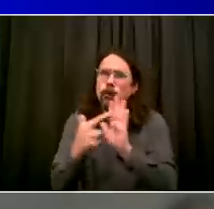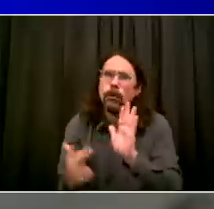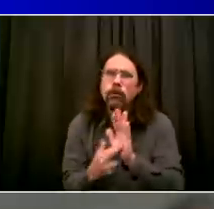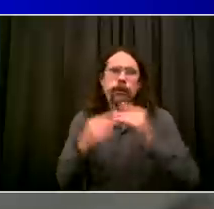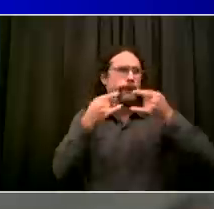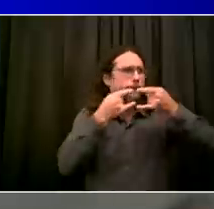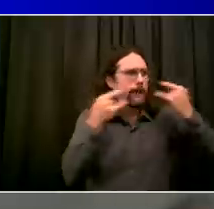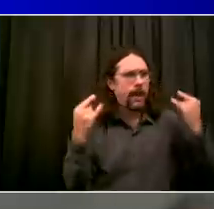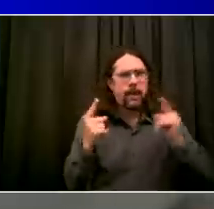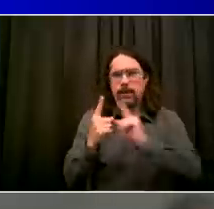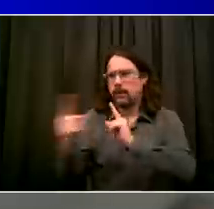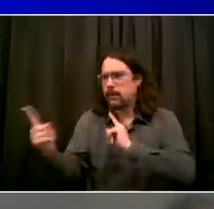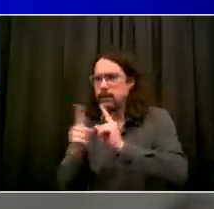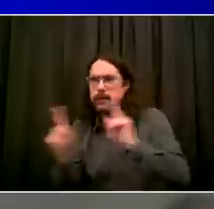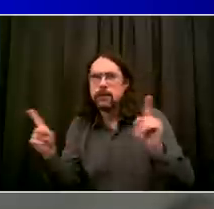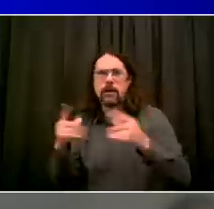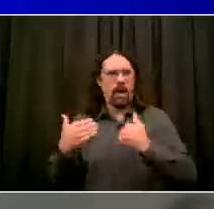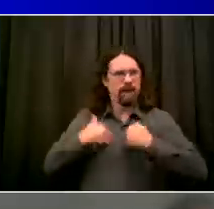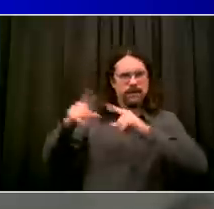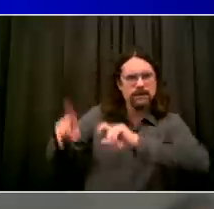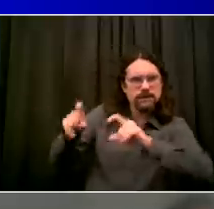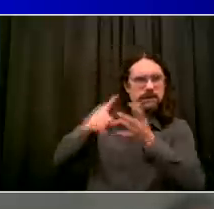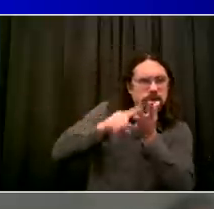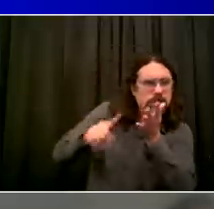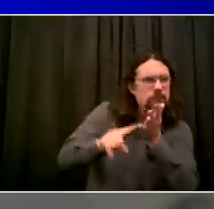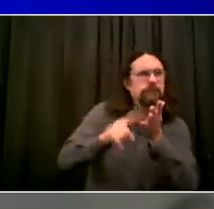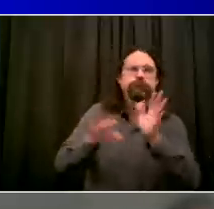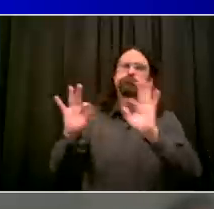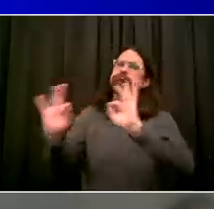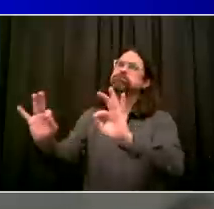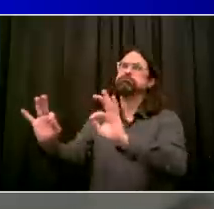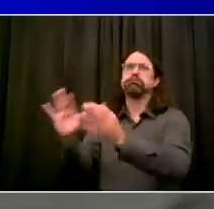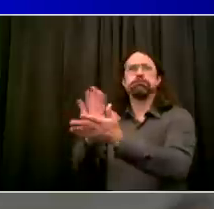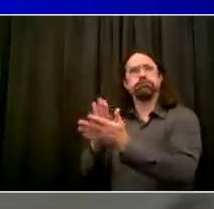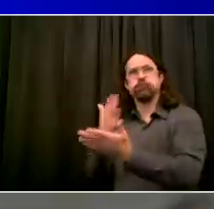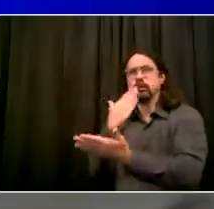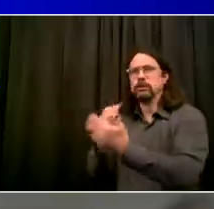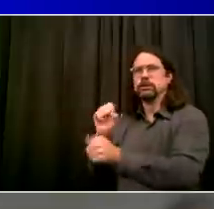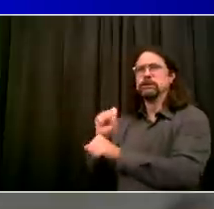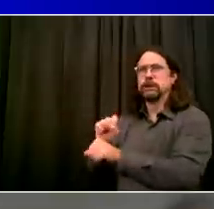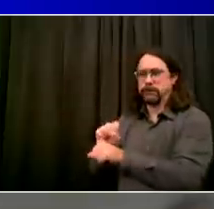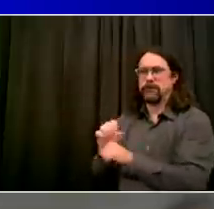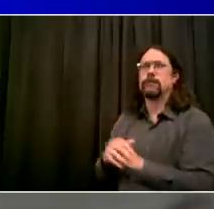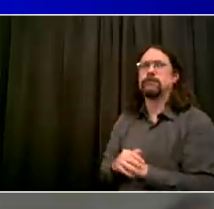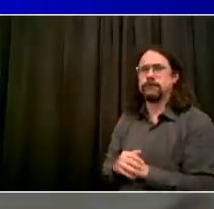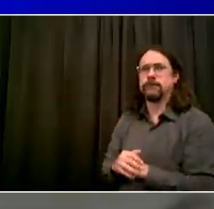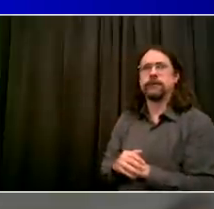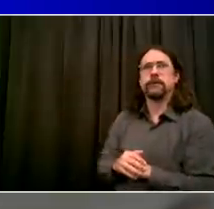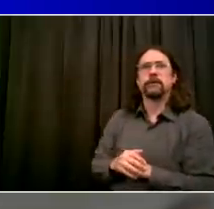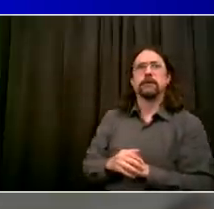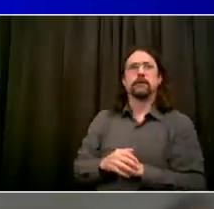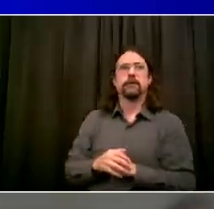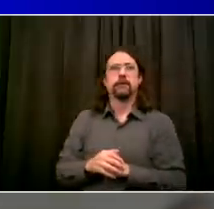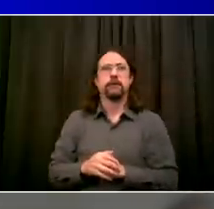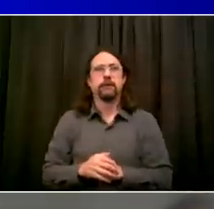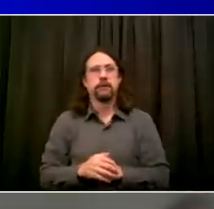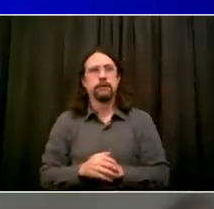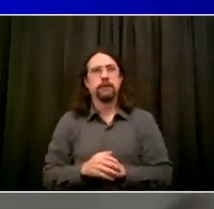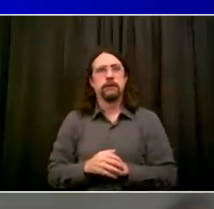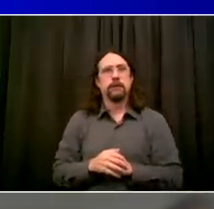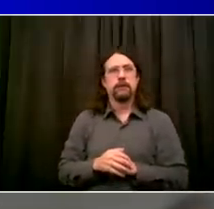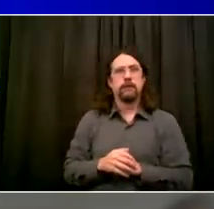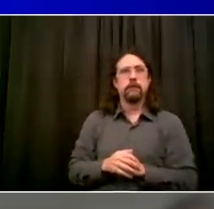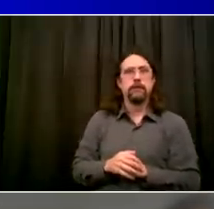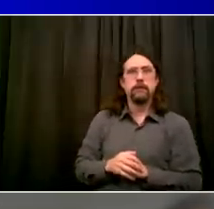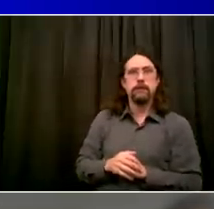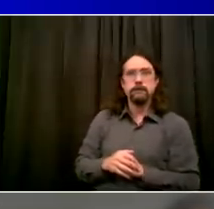in the 13 zip codes on the watch list constantly, moving from school to school each day to keep a clear picture on what's going